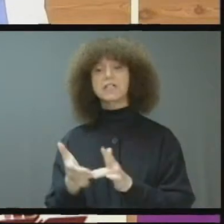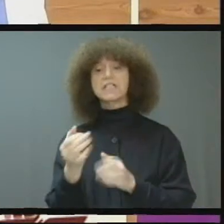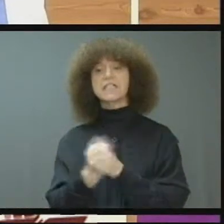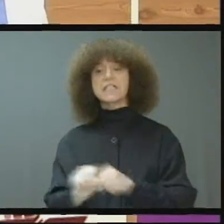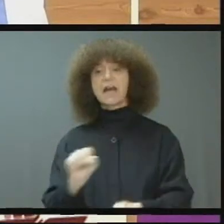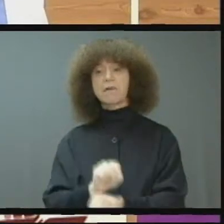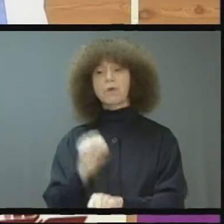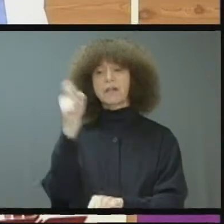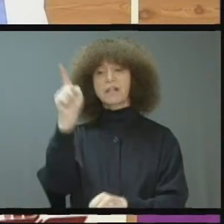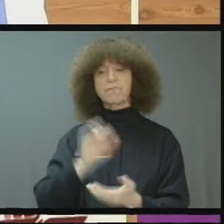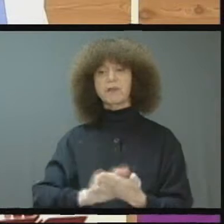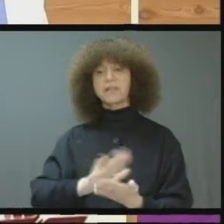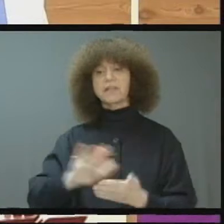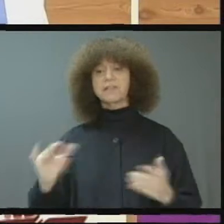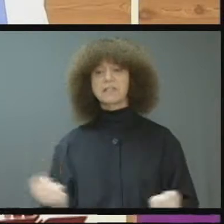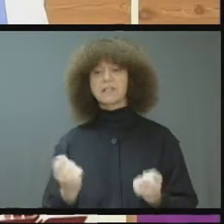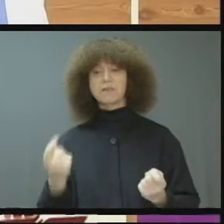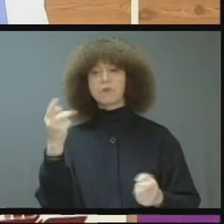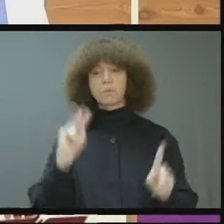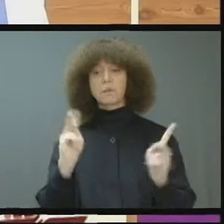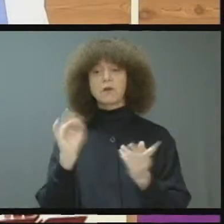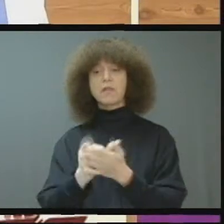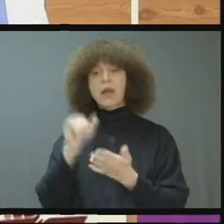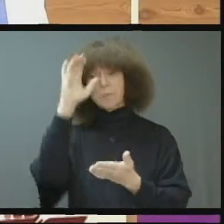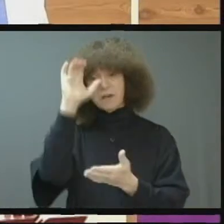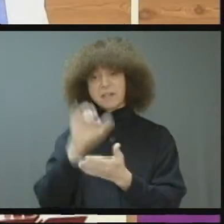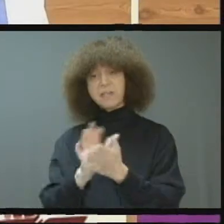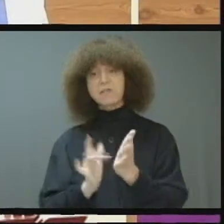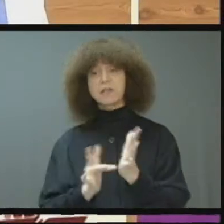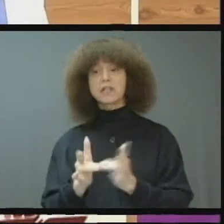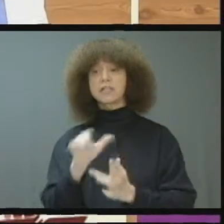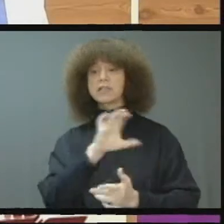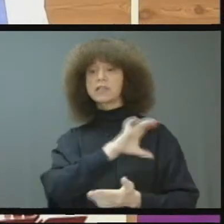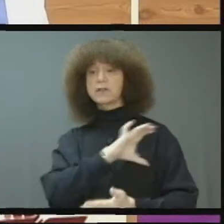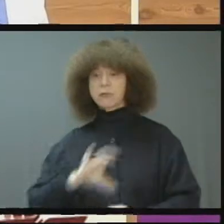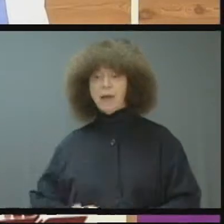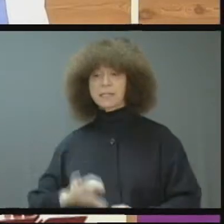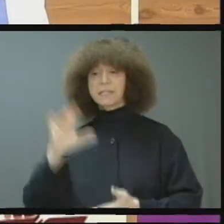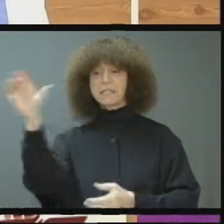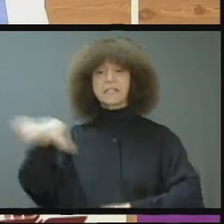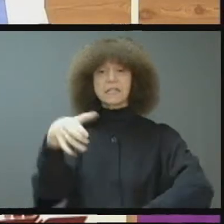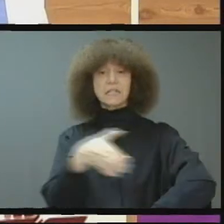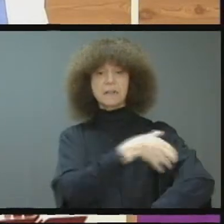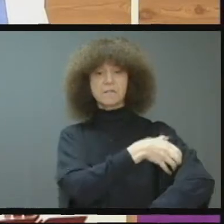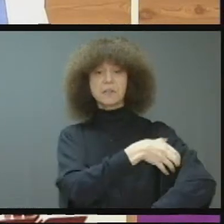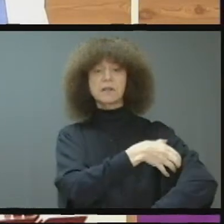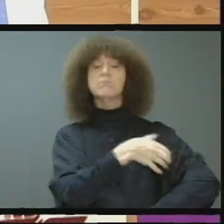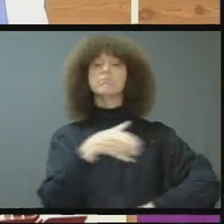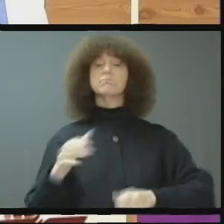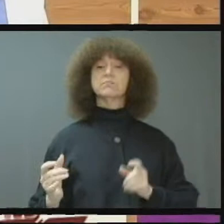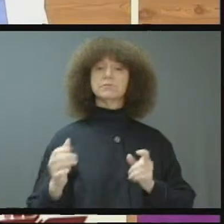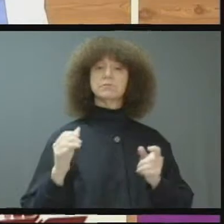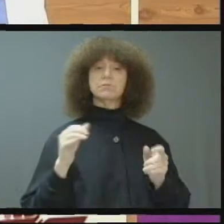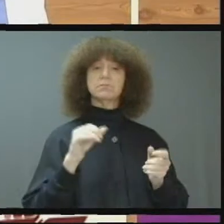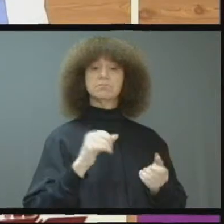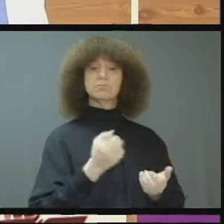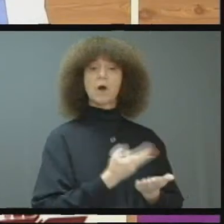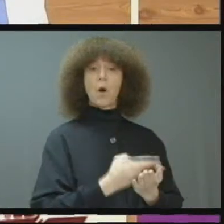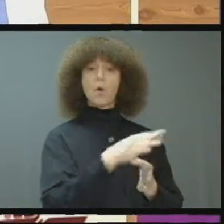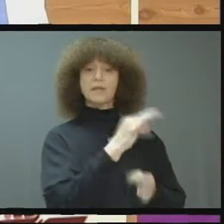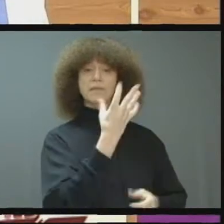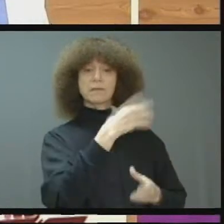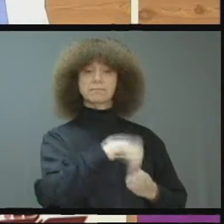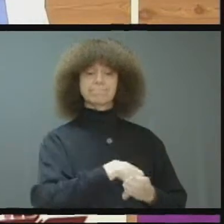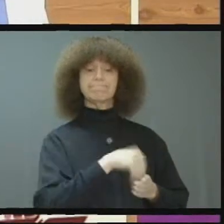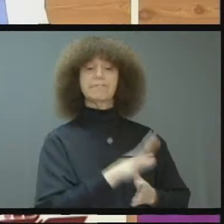who believe in Jesus Christ, he gives the power to become the children of God and bestows on them the Holy Spirit. May